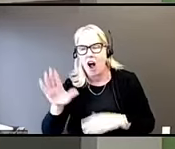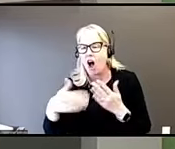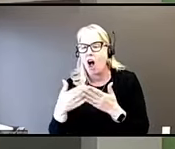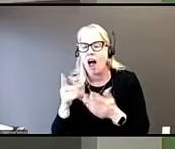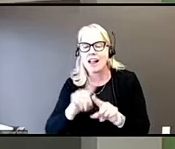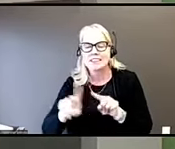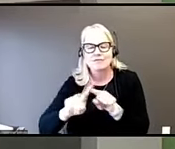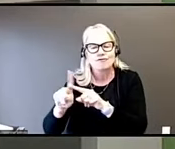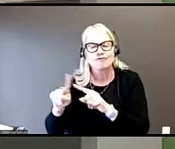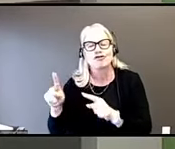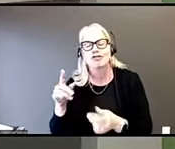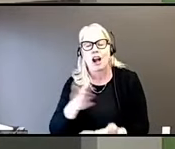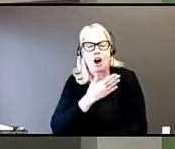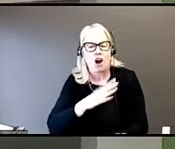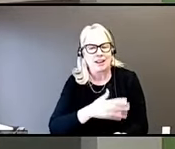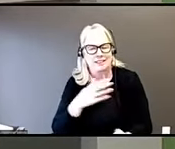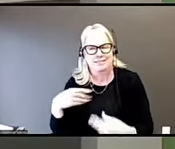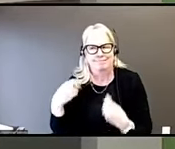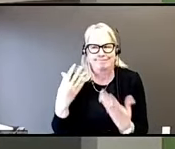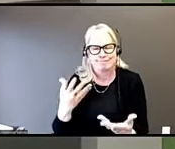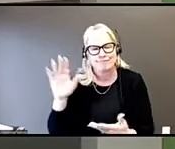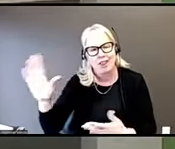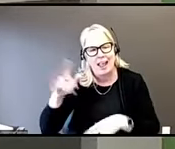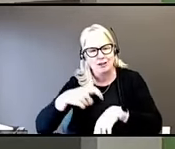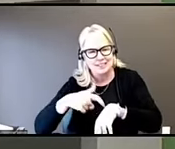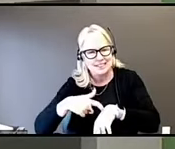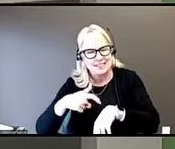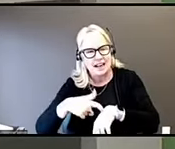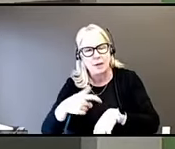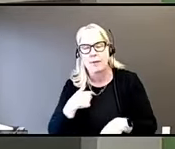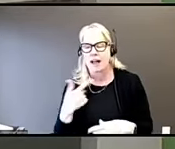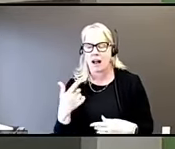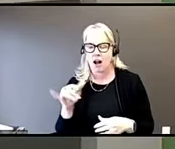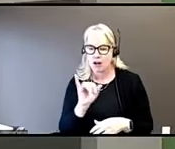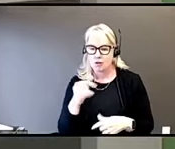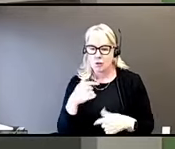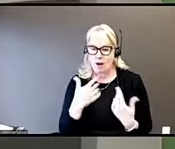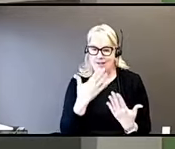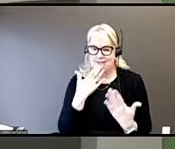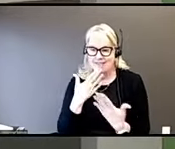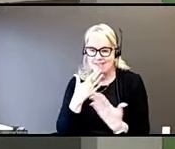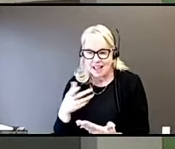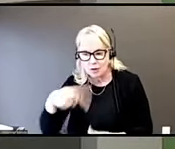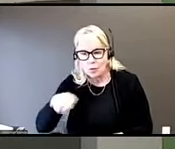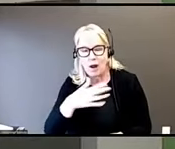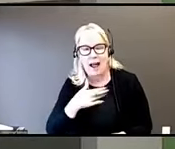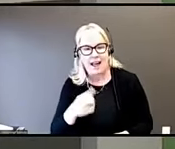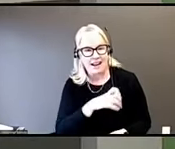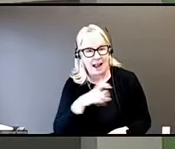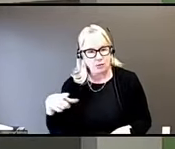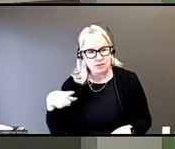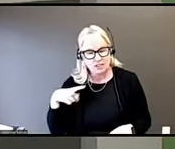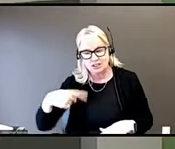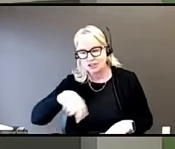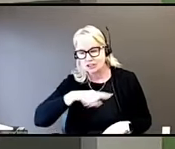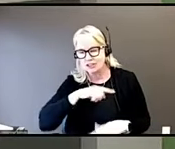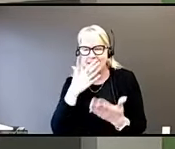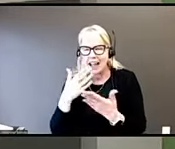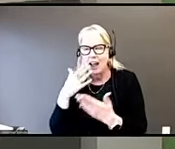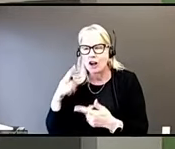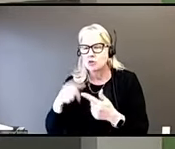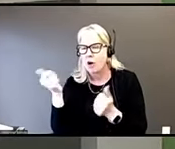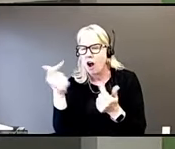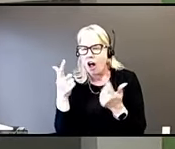And again, I want to extend my gratitude and that of council to all the firefighters, emergency responders,